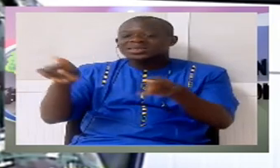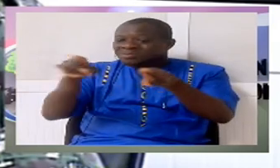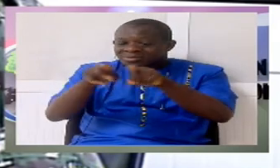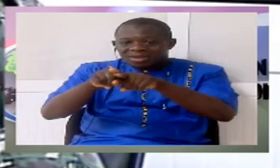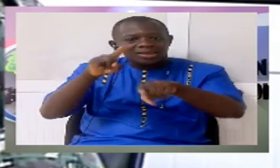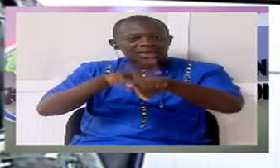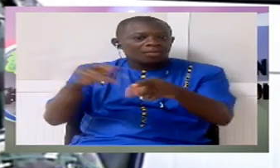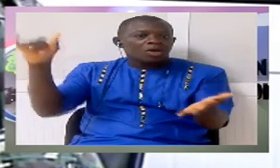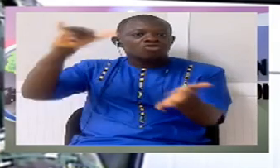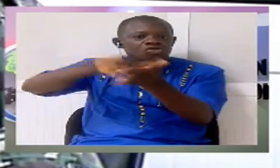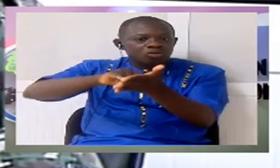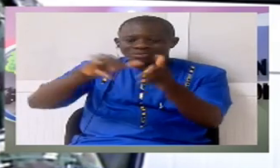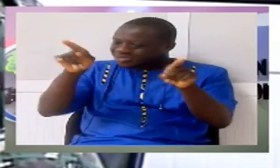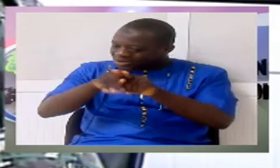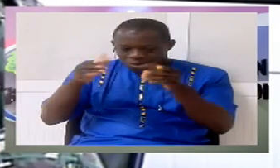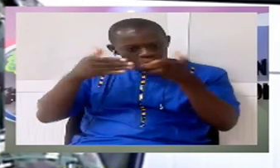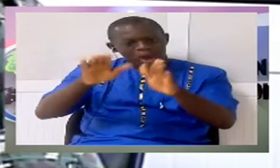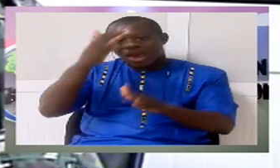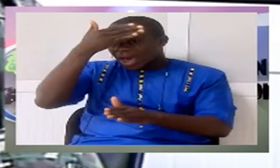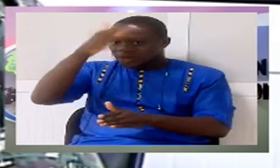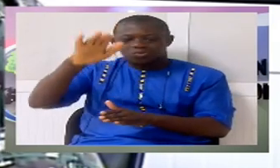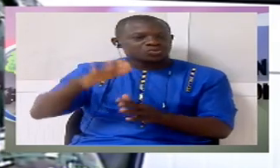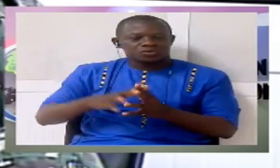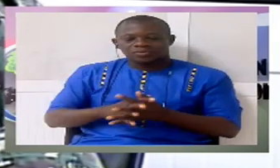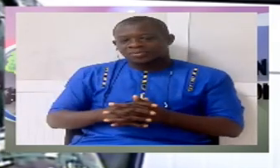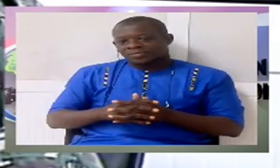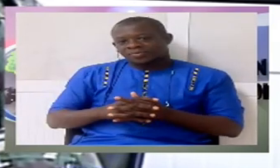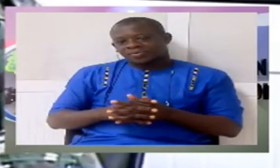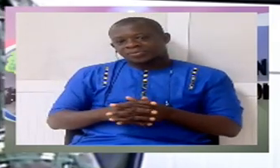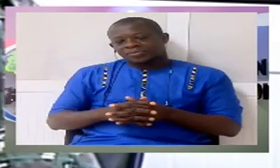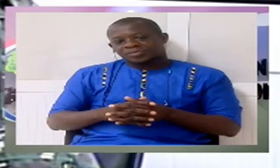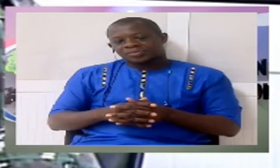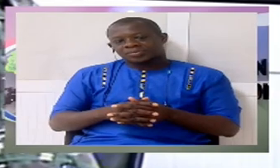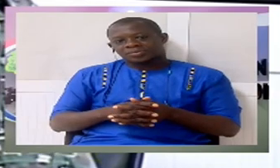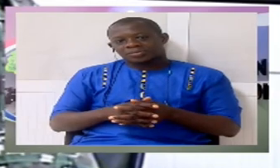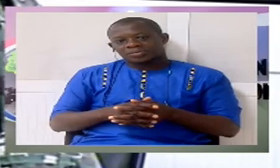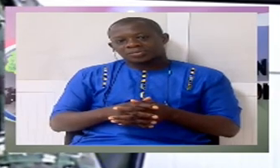he got his powers from, because he was like that even while he was at Indum.